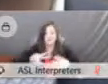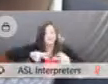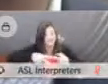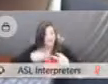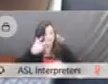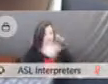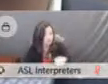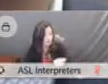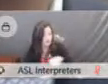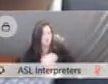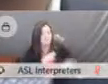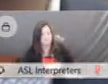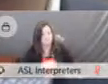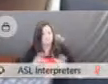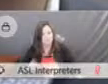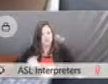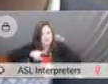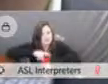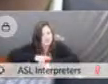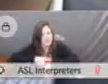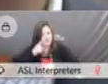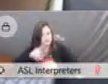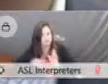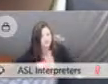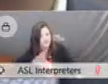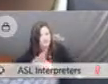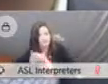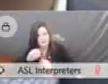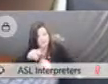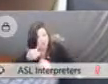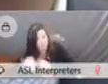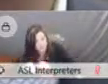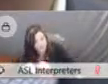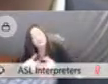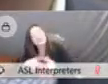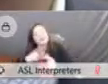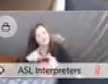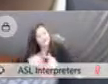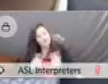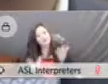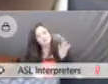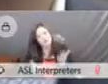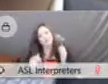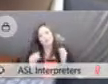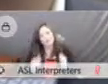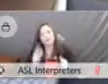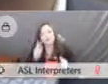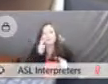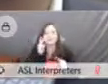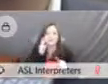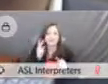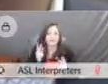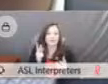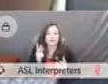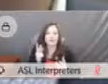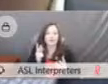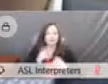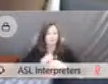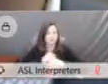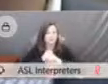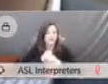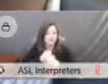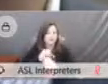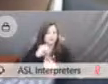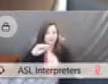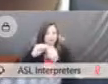an appropriate time for people to develop immunity, that's when we start seeing the level of protection.